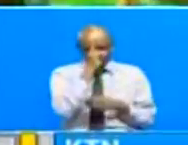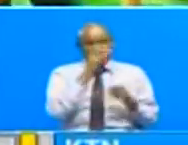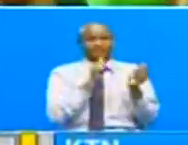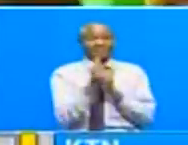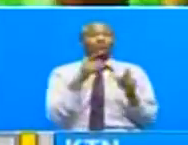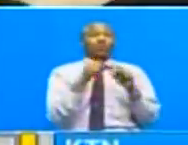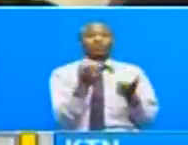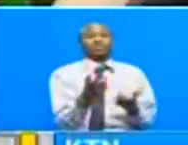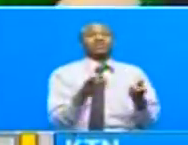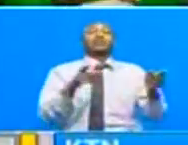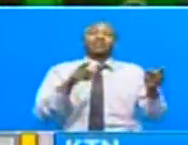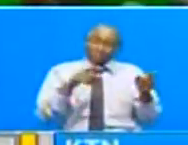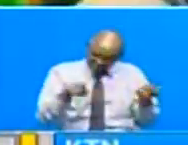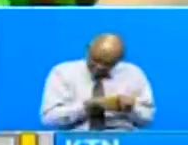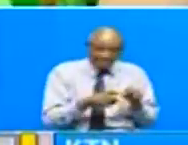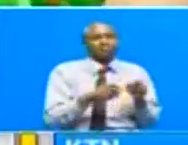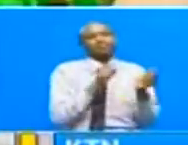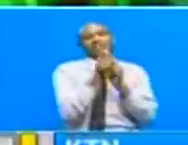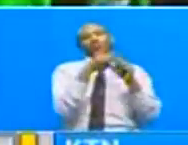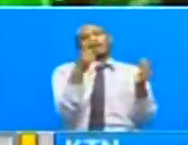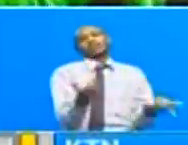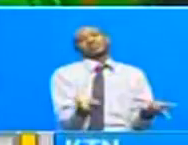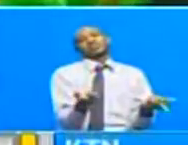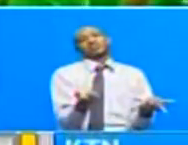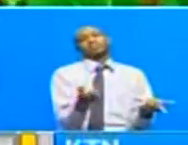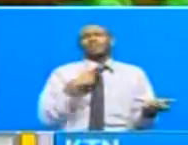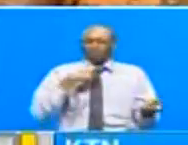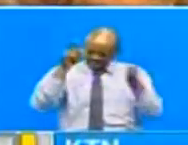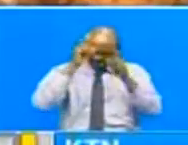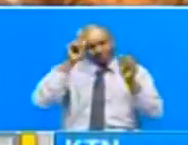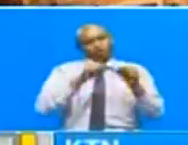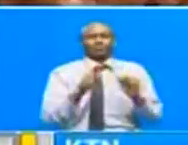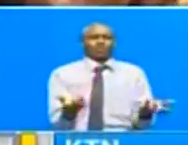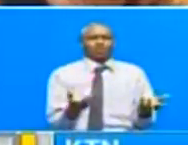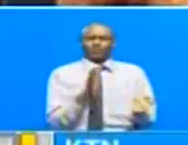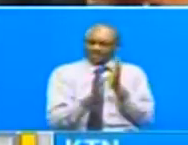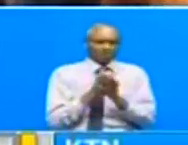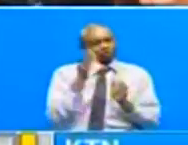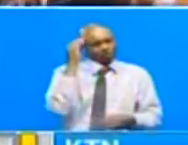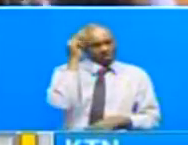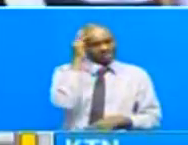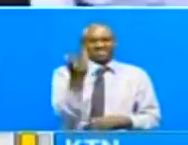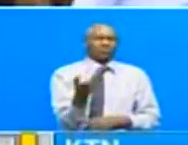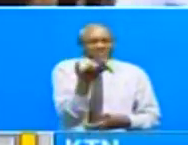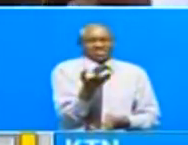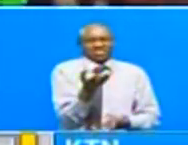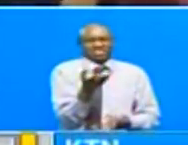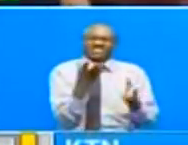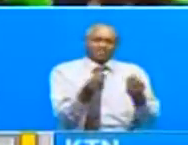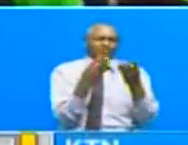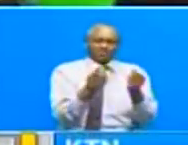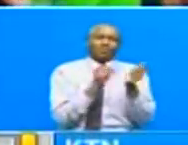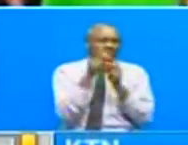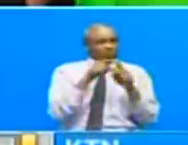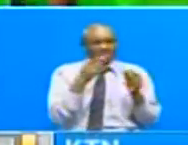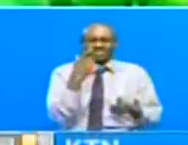password. The password was password? Yes. Oh, dear. But anyone can even guess without even having any hacking knowledge. Oh, dear. So there are